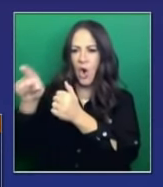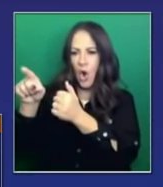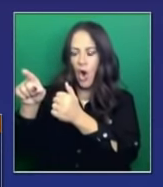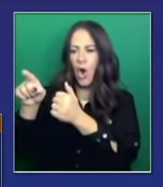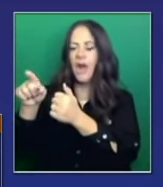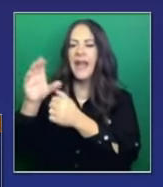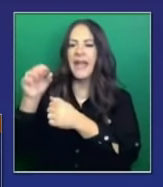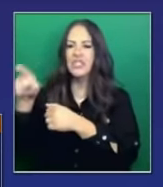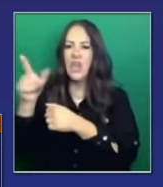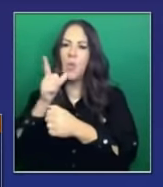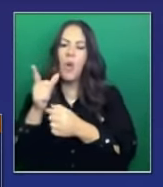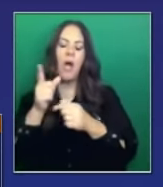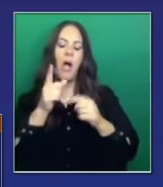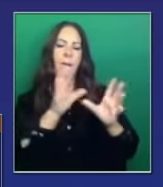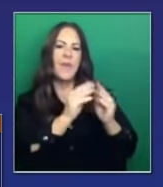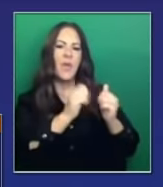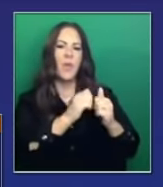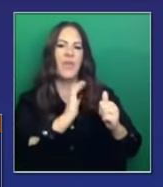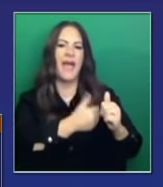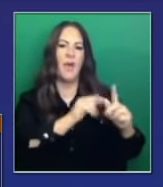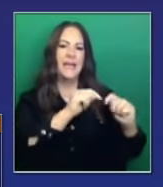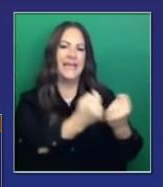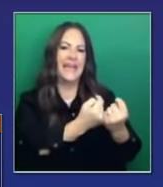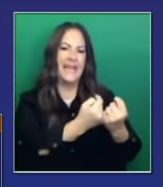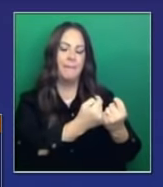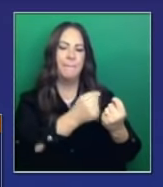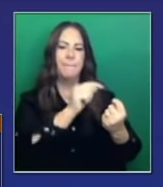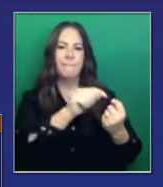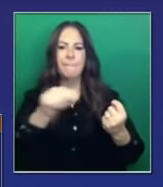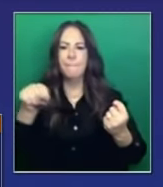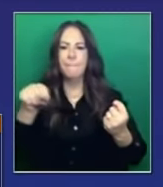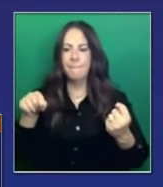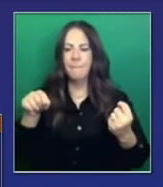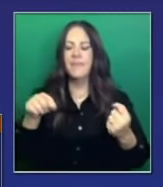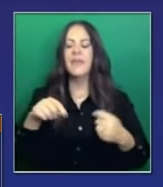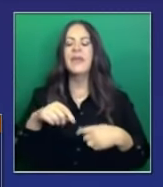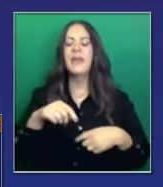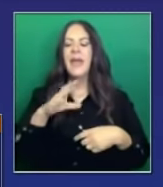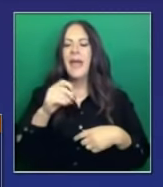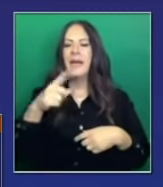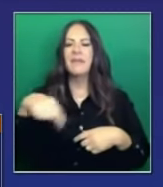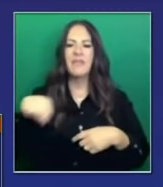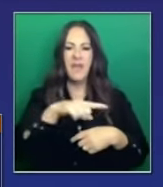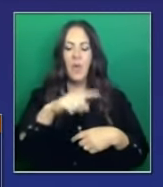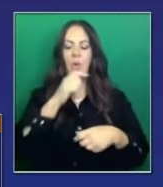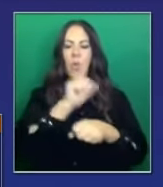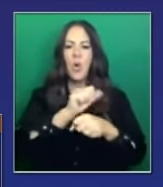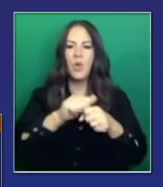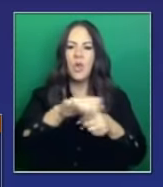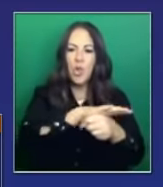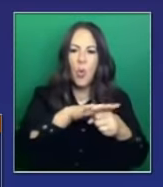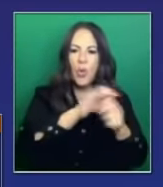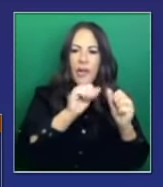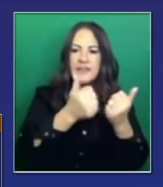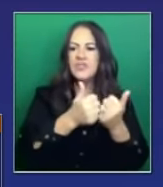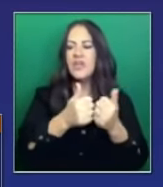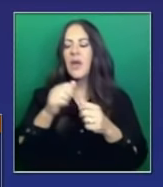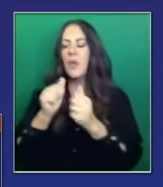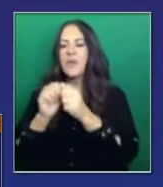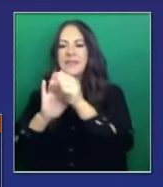got a spectrum of support from different state agencies that will work with local agencies, again, to provide more